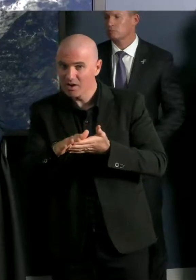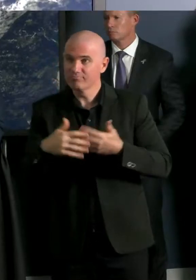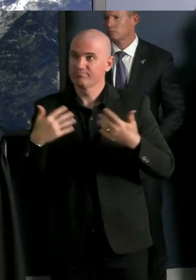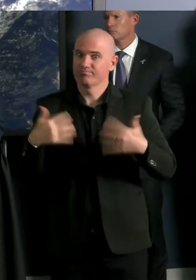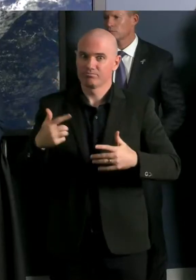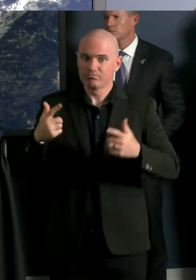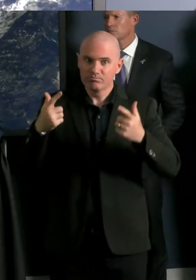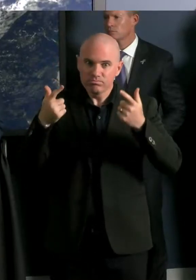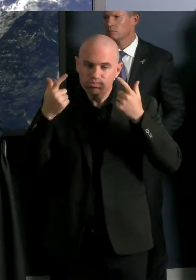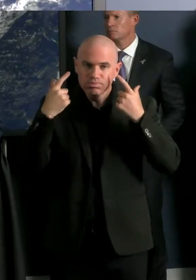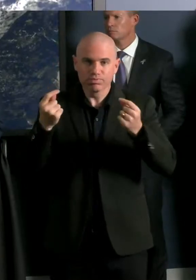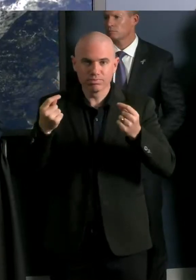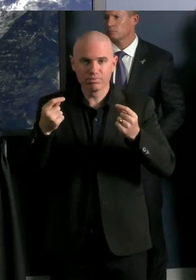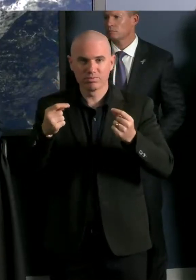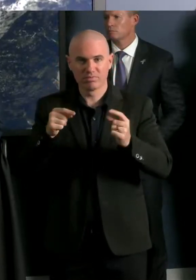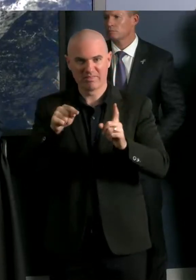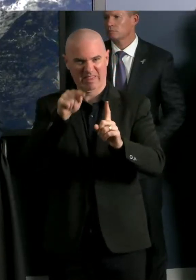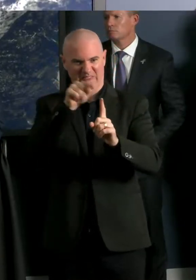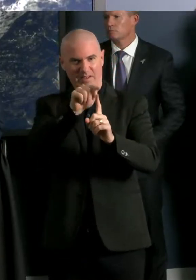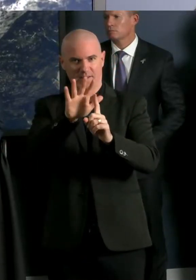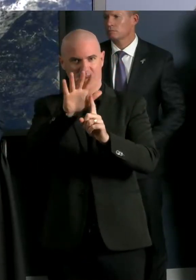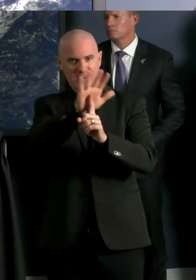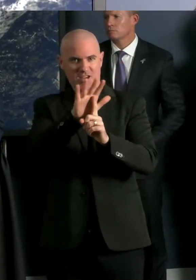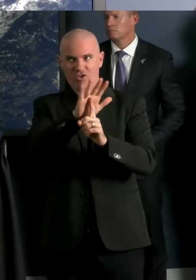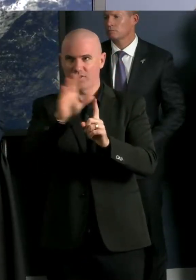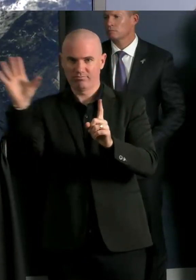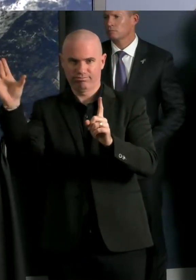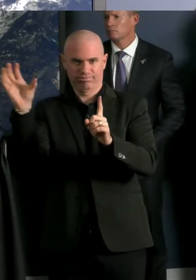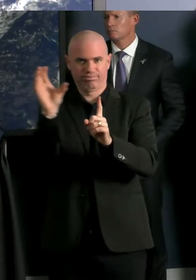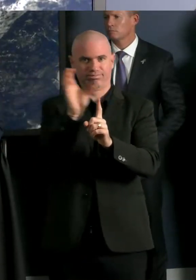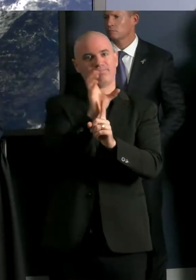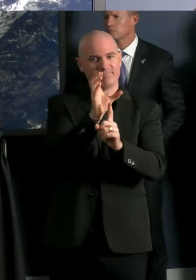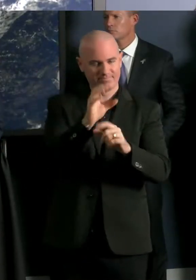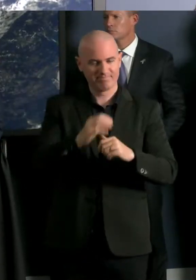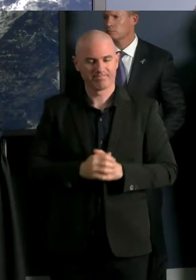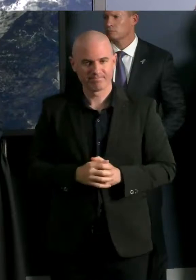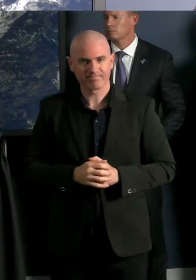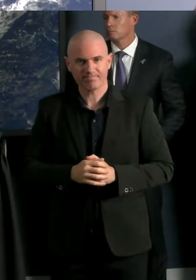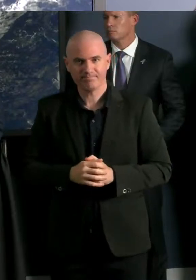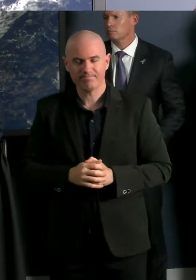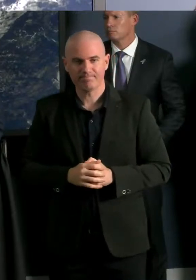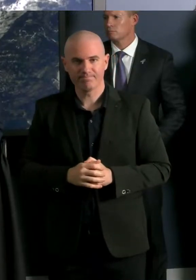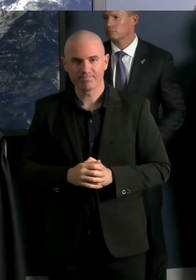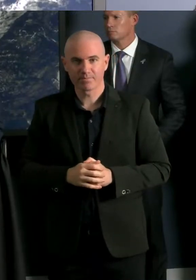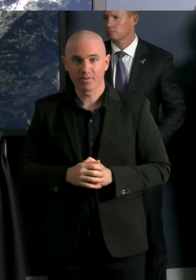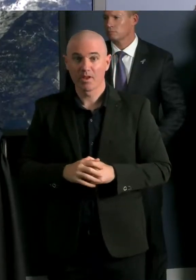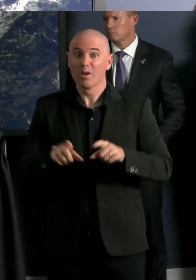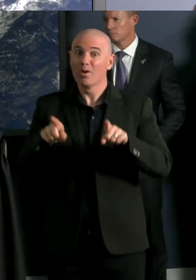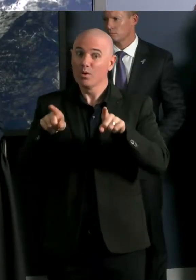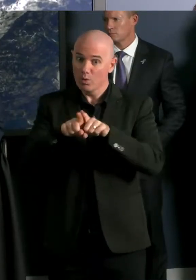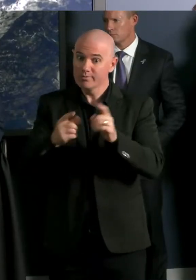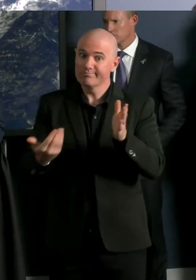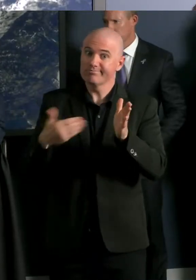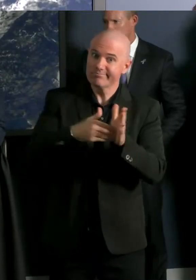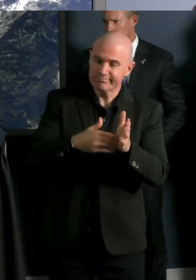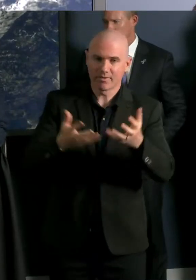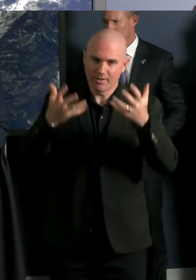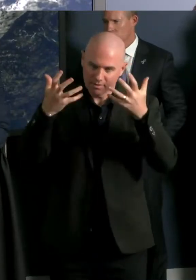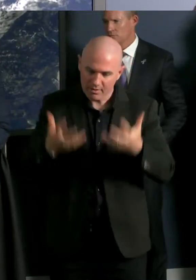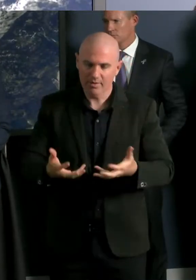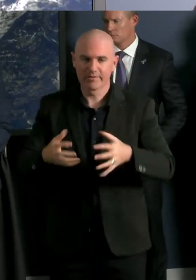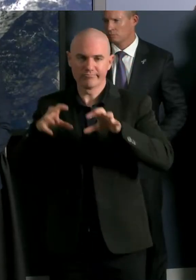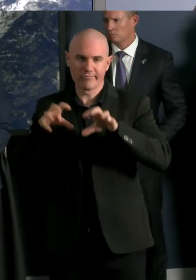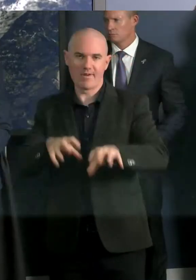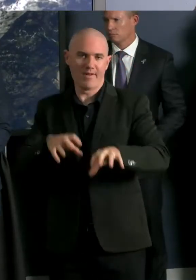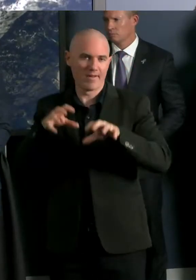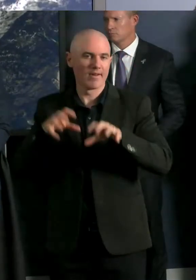an hour in the strike zone for the cyclone. In this case, there will be very heavy rainfall as well. As